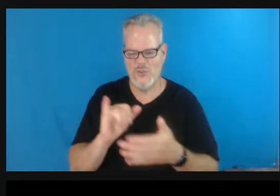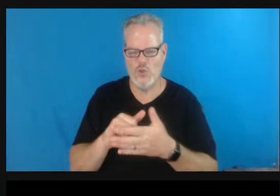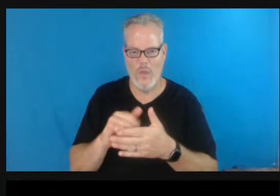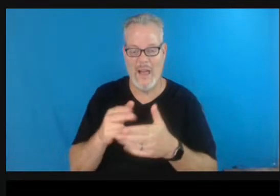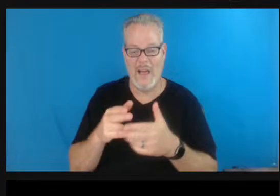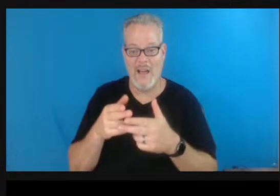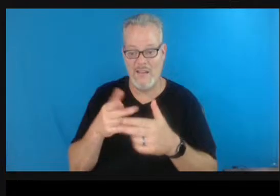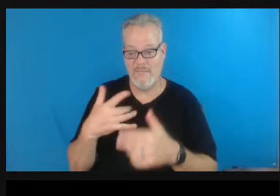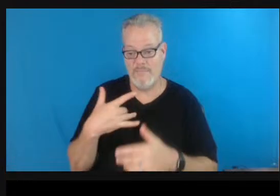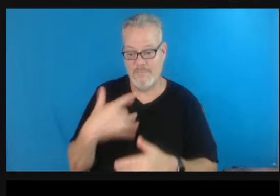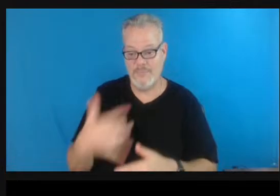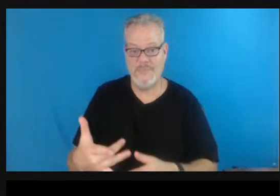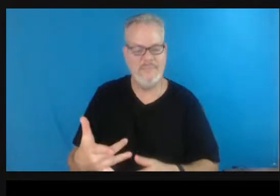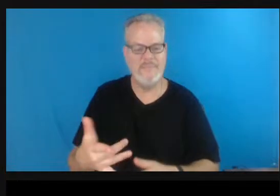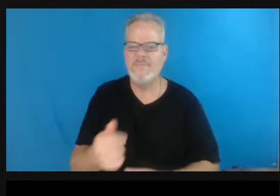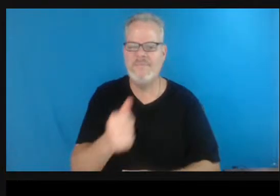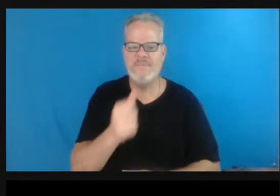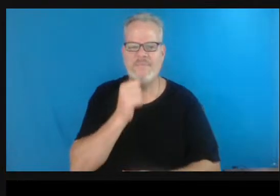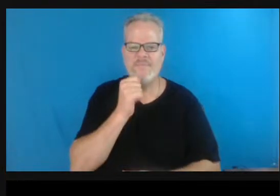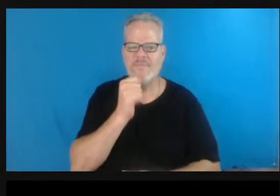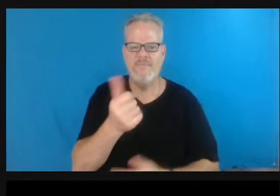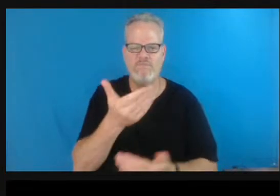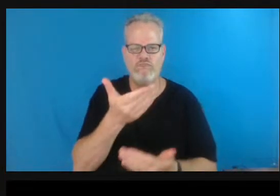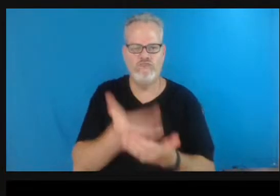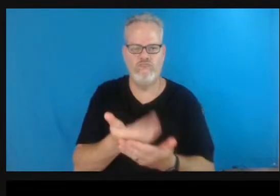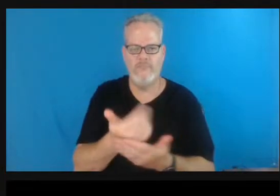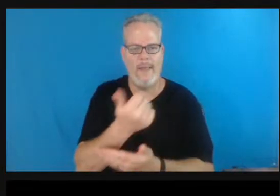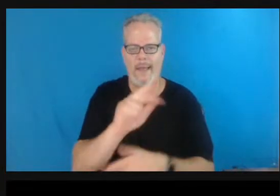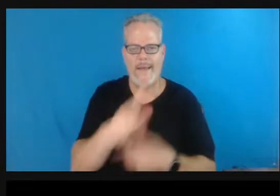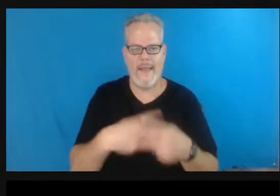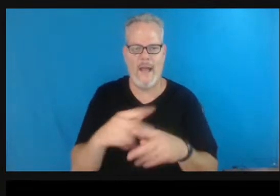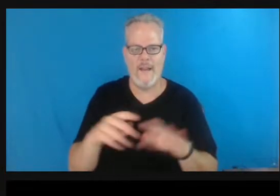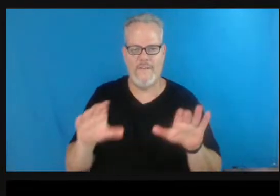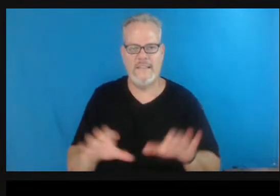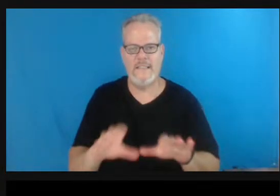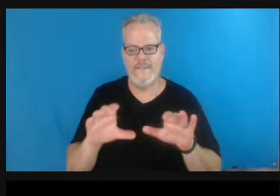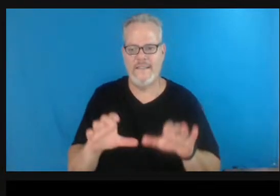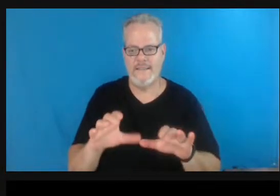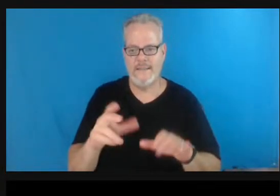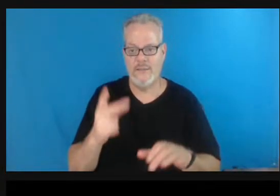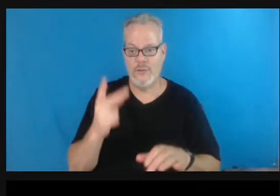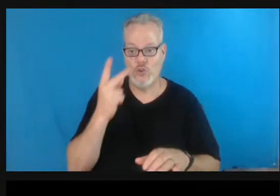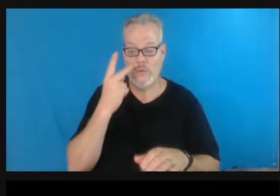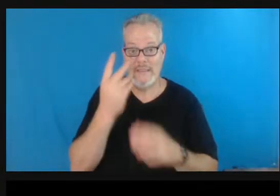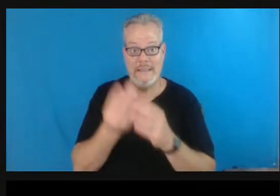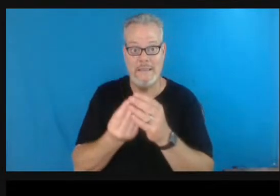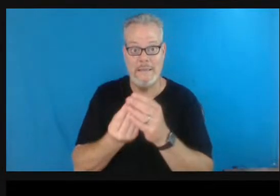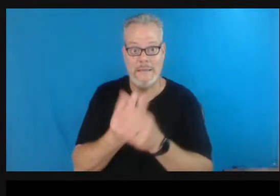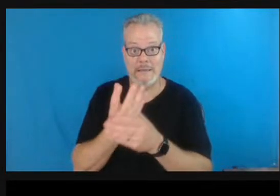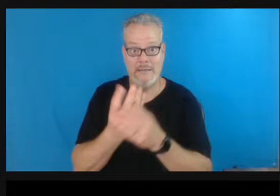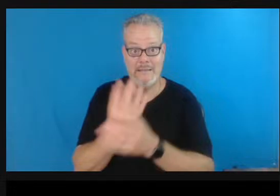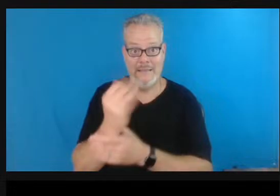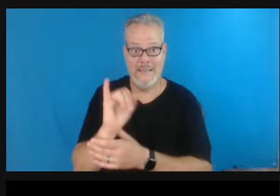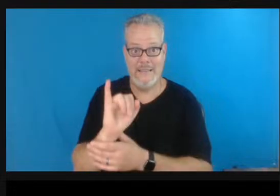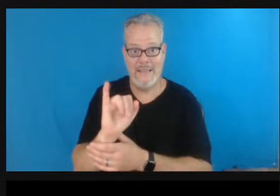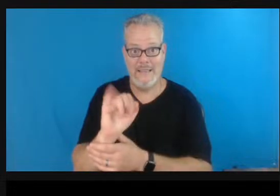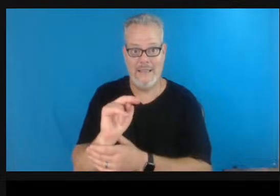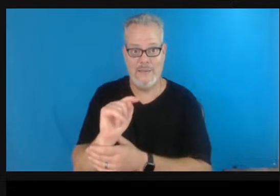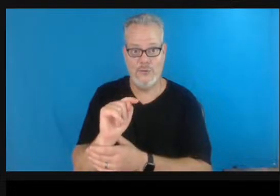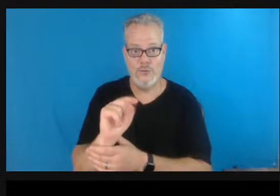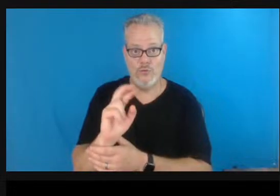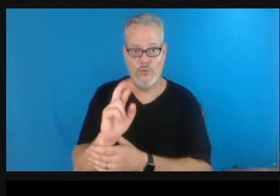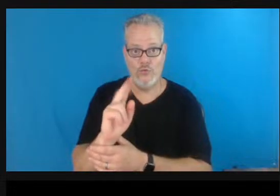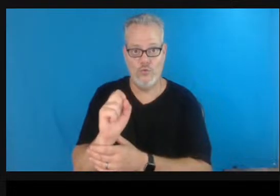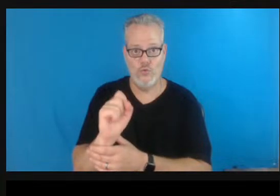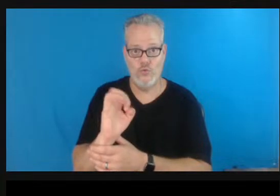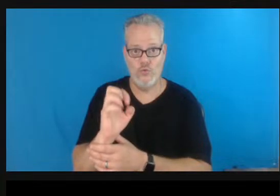that's not showing any sign of activity that's different. So here is when we had the intrusion into Nepal in the Middle East Rift last